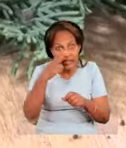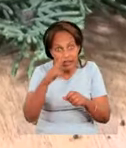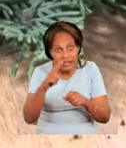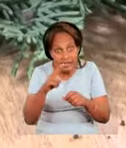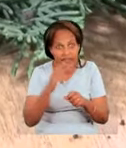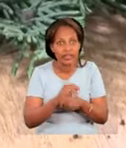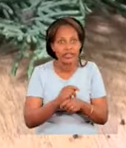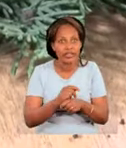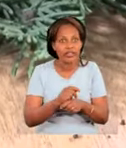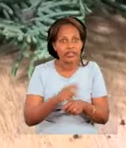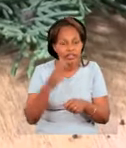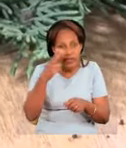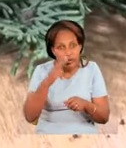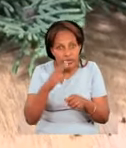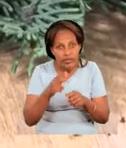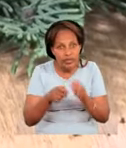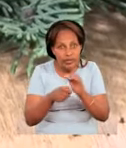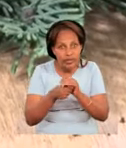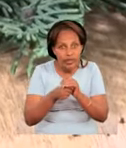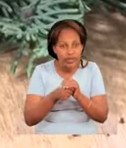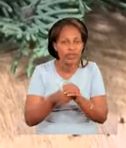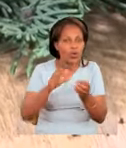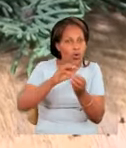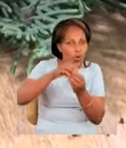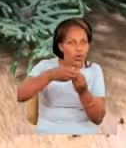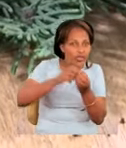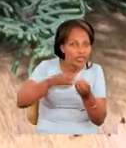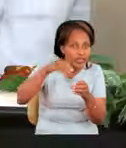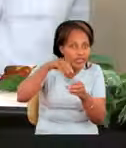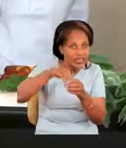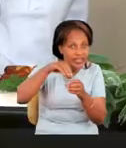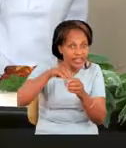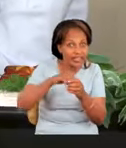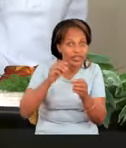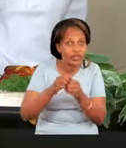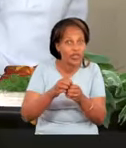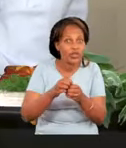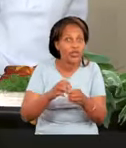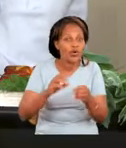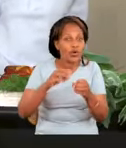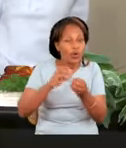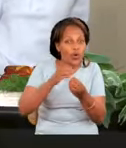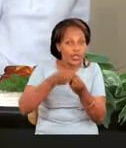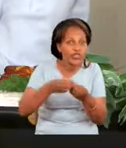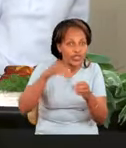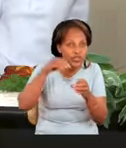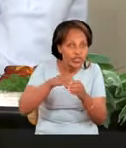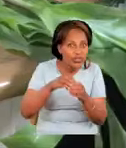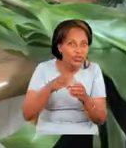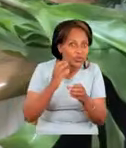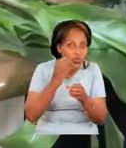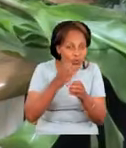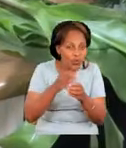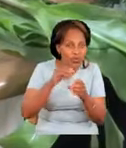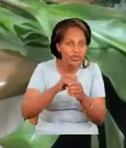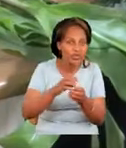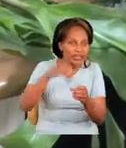You mean like seeds inside an orange fruit? Exactly. An orange fruit is a fruit. Inside the fruit, there are the